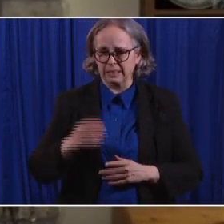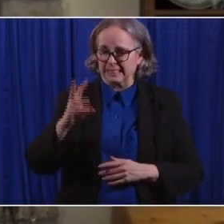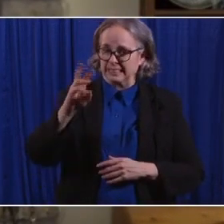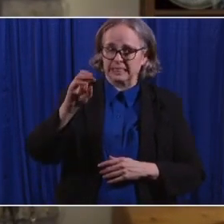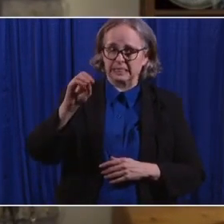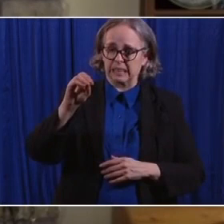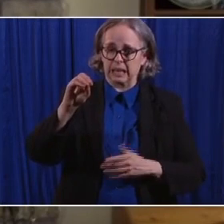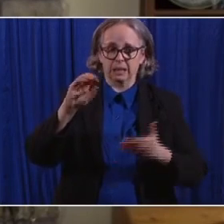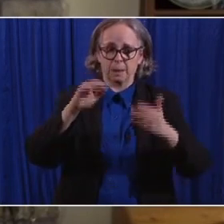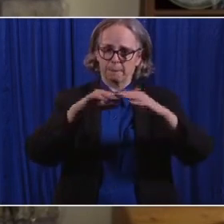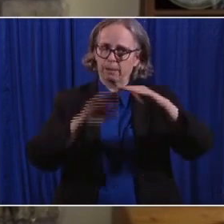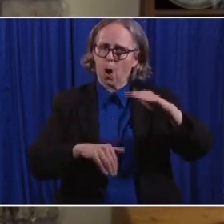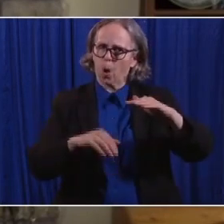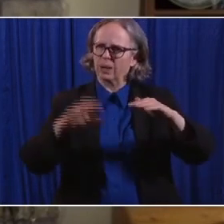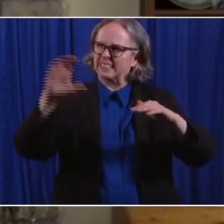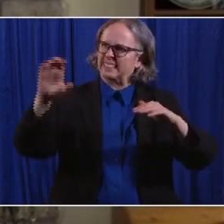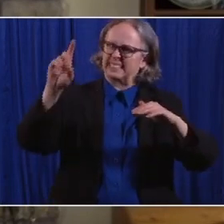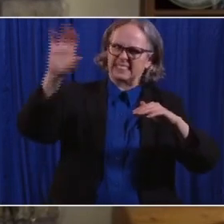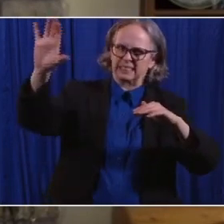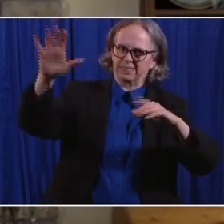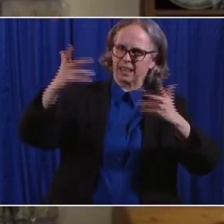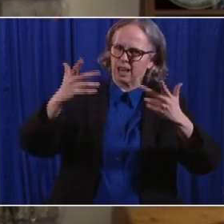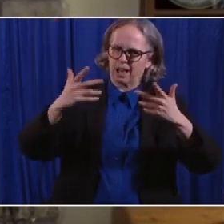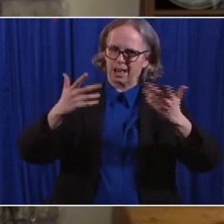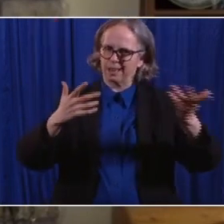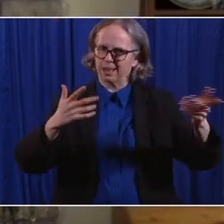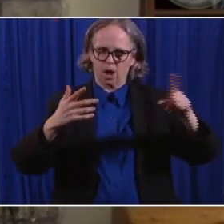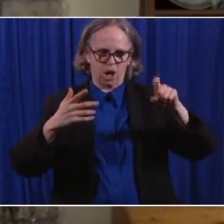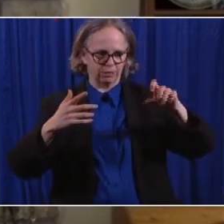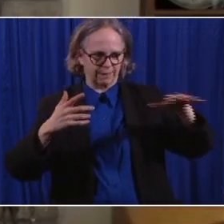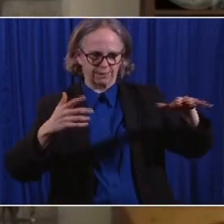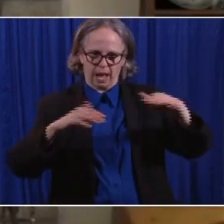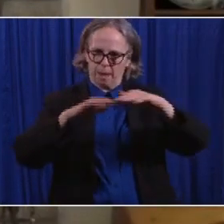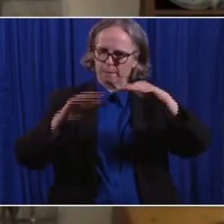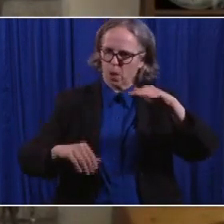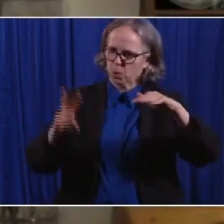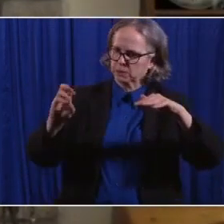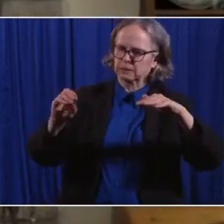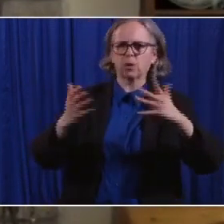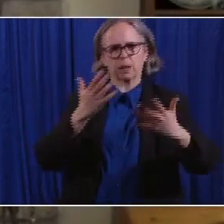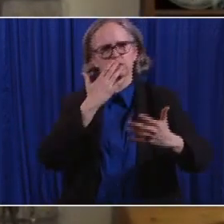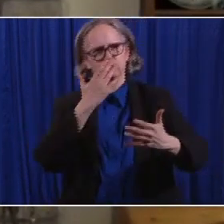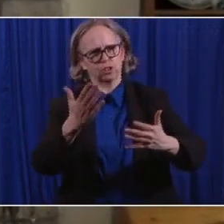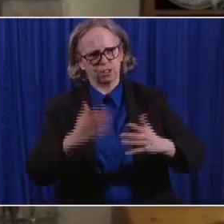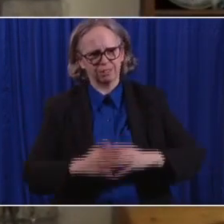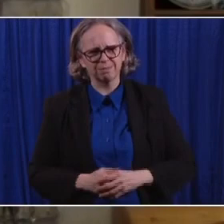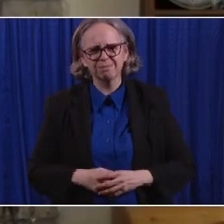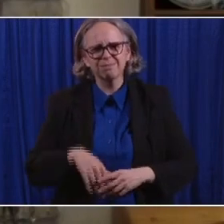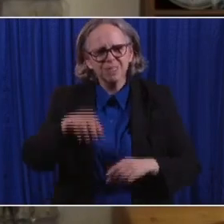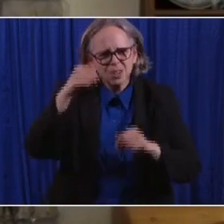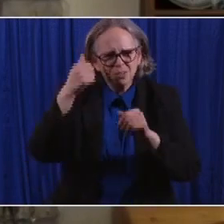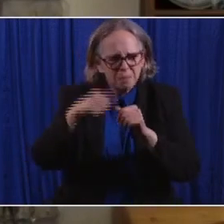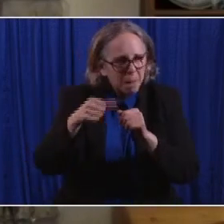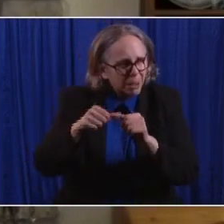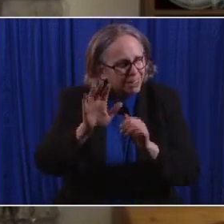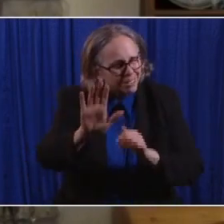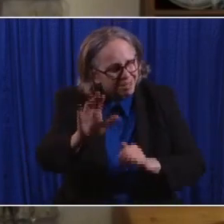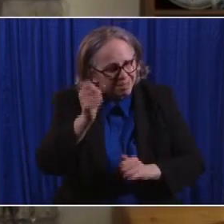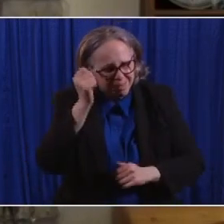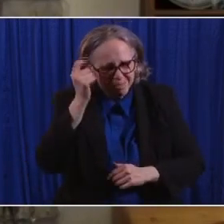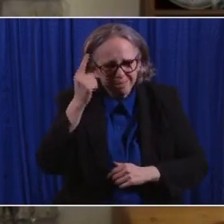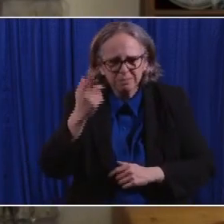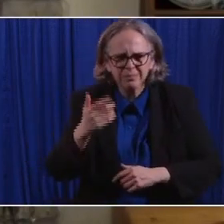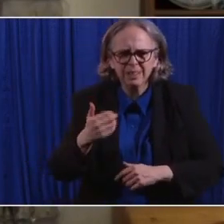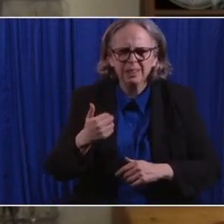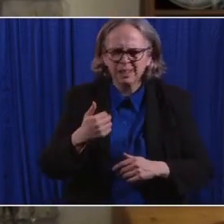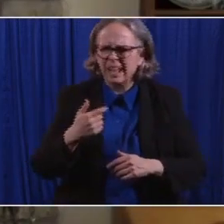eye on their status. Just a reminder that we could hit little bumps in the road in our journey out of this pandemic, and in all likelihood will,